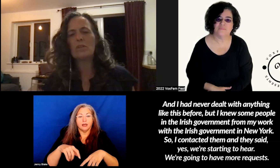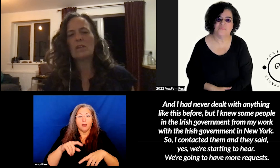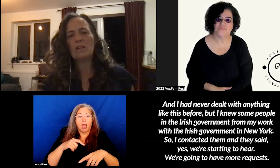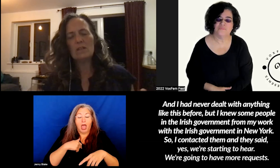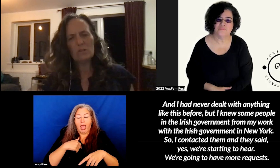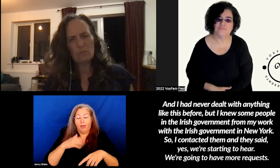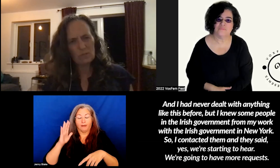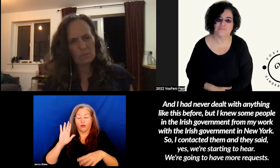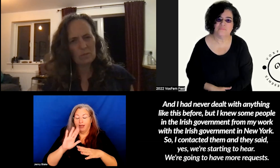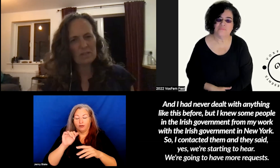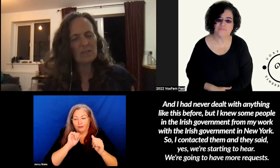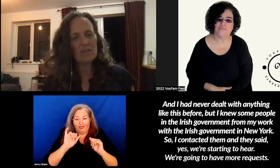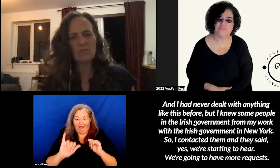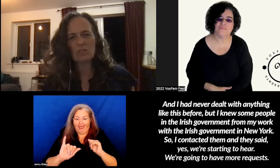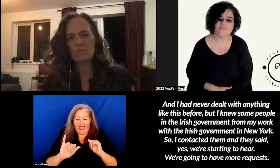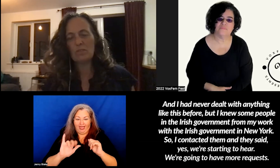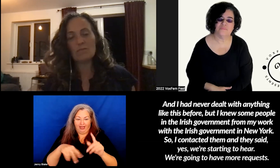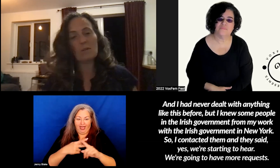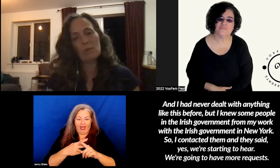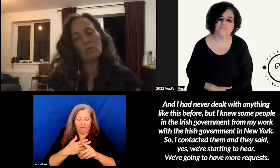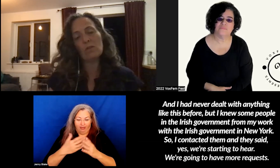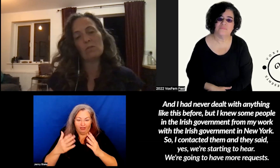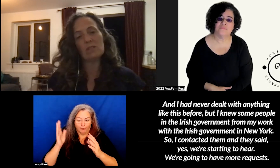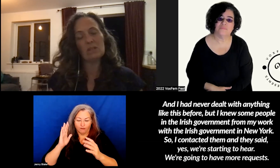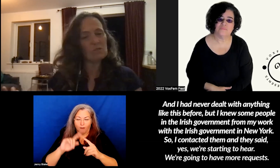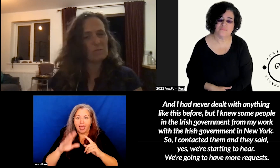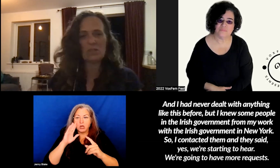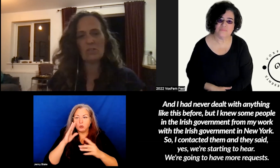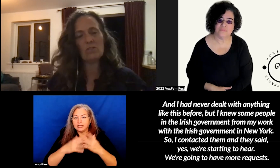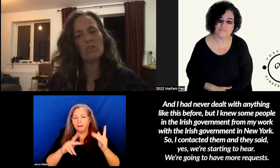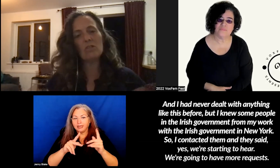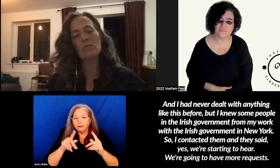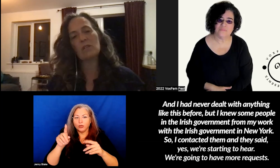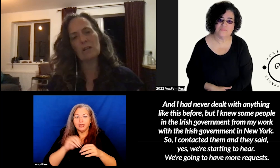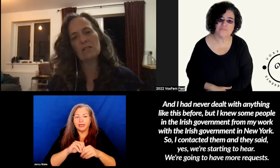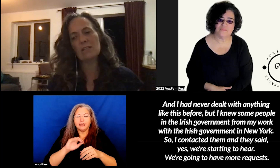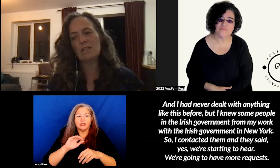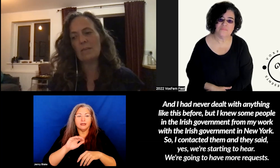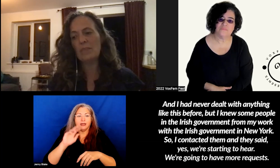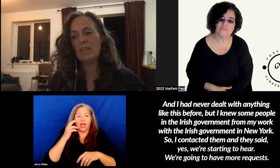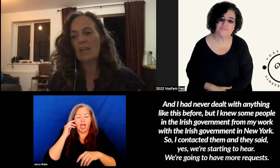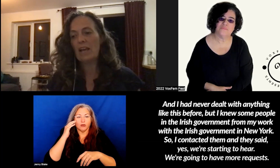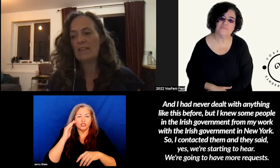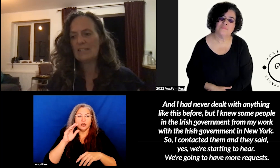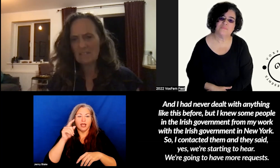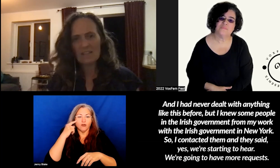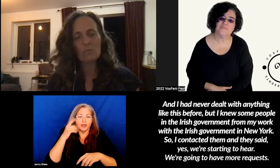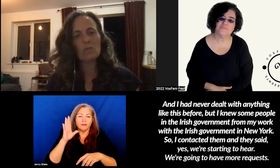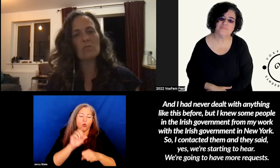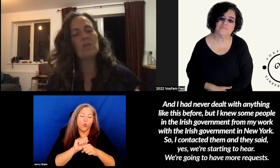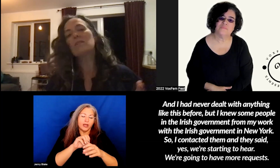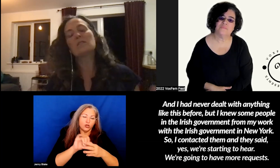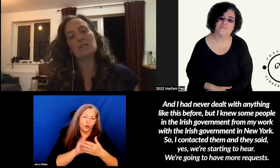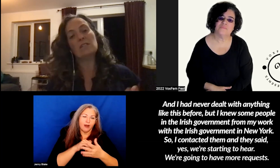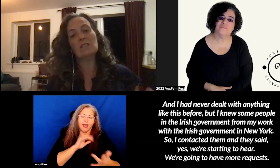before, but I knew some people in the Irish government from my work with the Irish government in New York. So I contacted them and they said, yes,